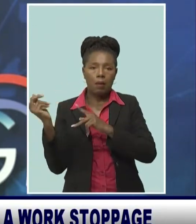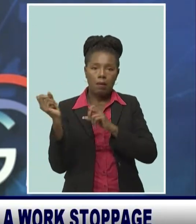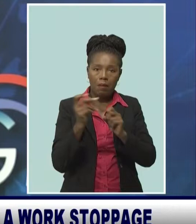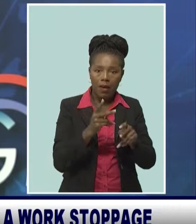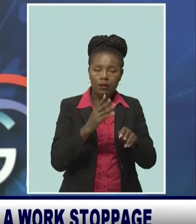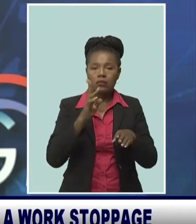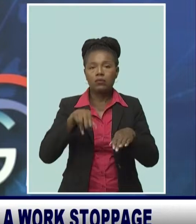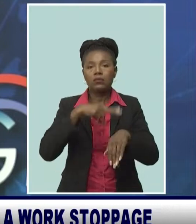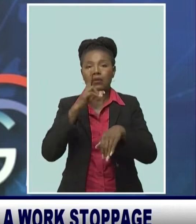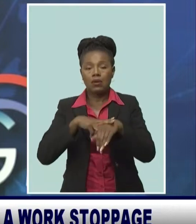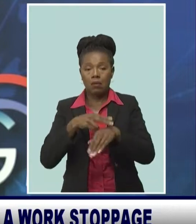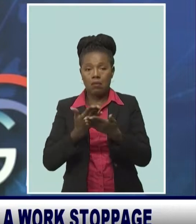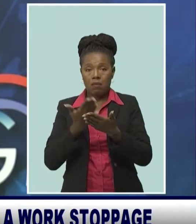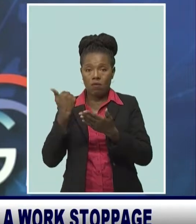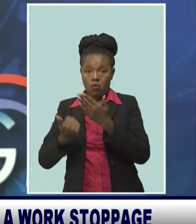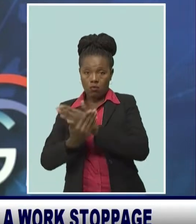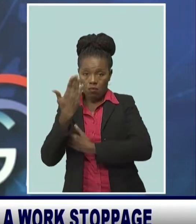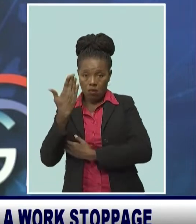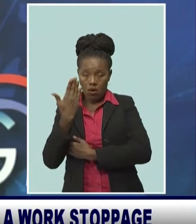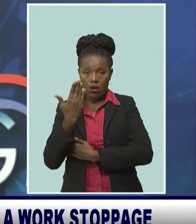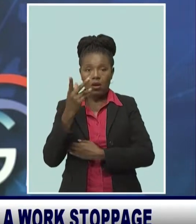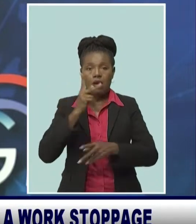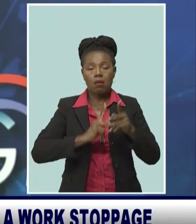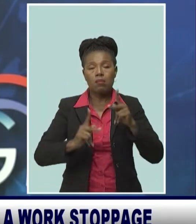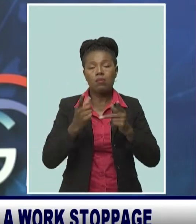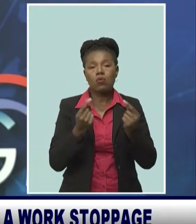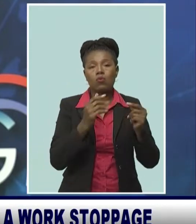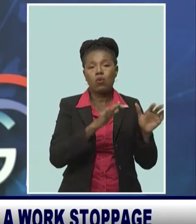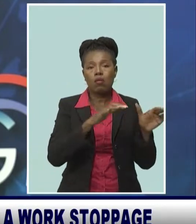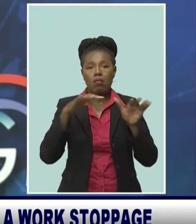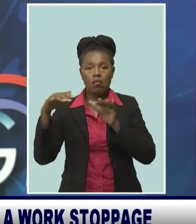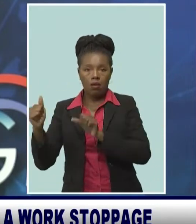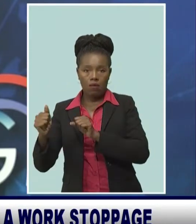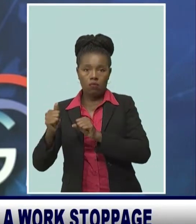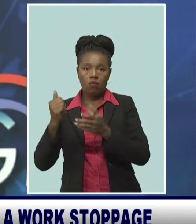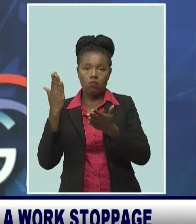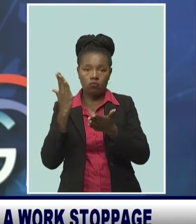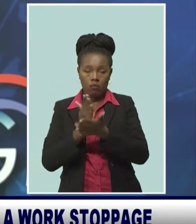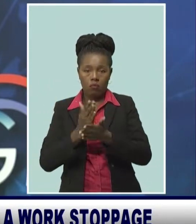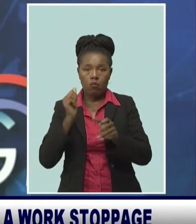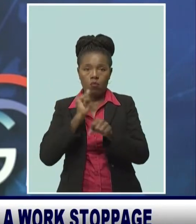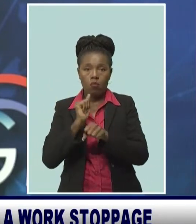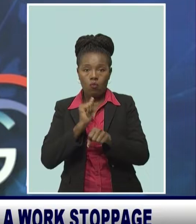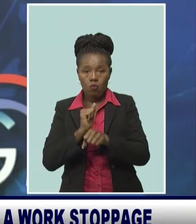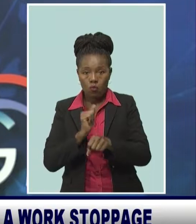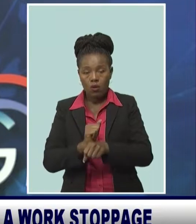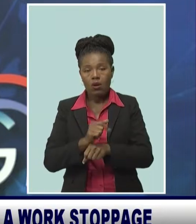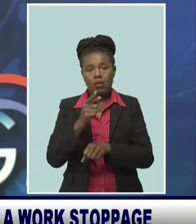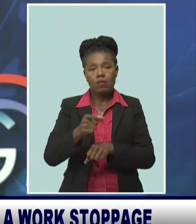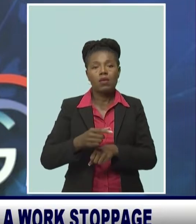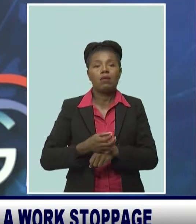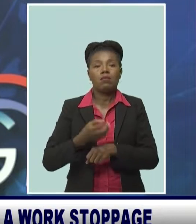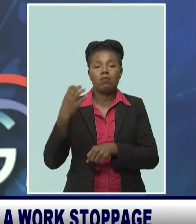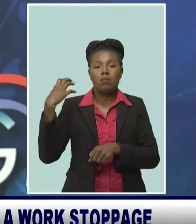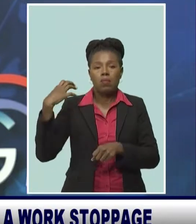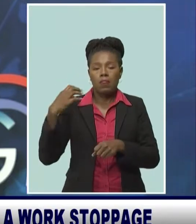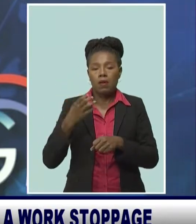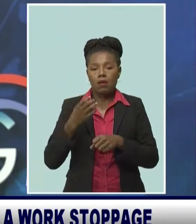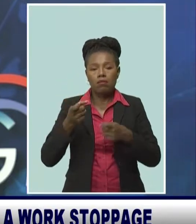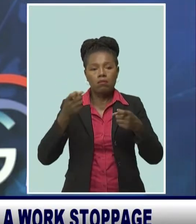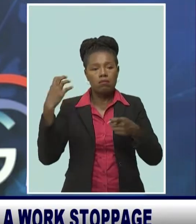this morning. Communications and Informations Manager with the Barbados Workers Union, Shane Jones, says the issue had stemmed